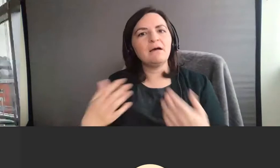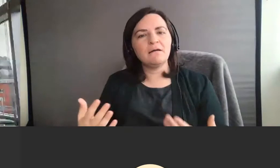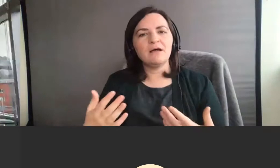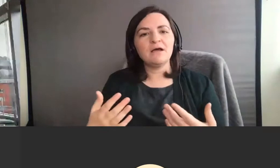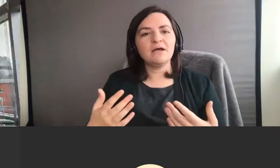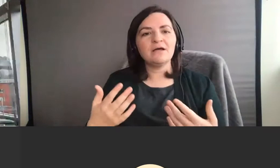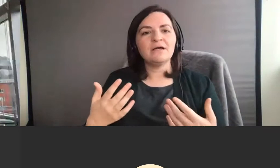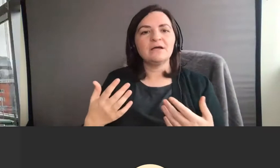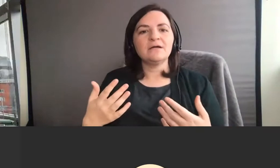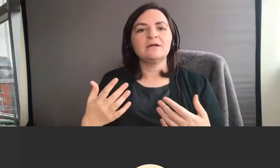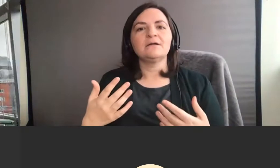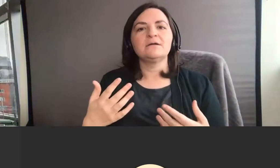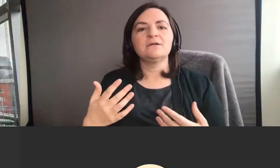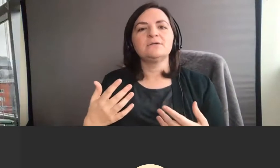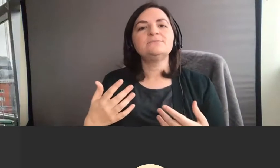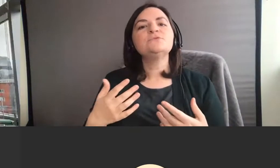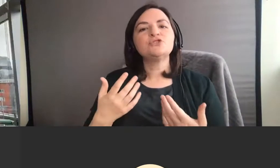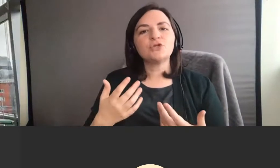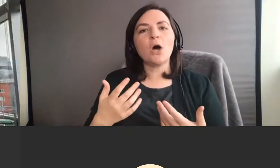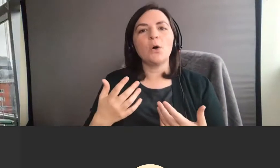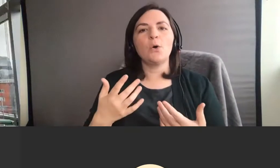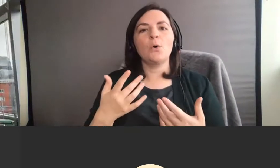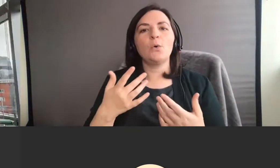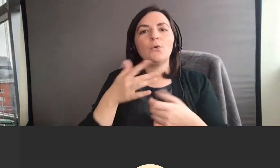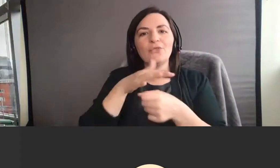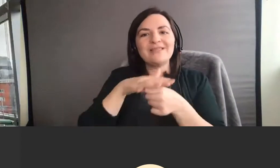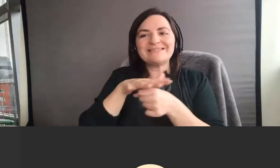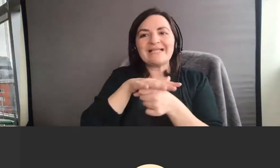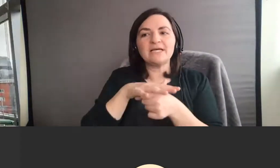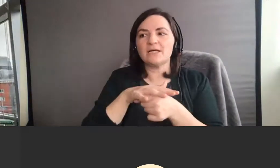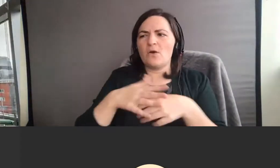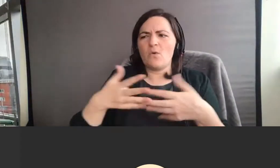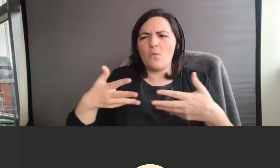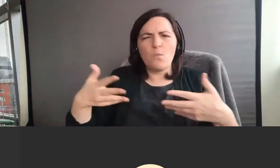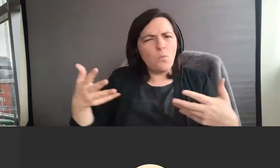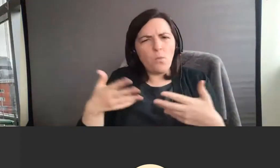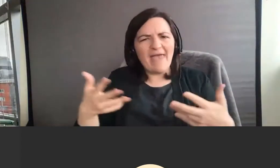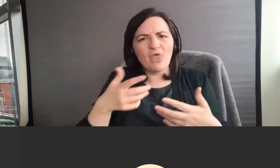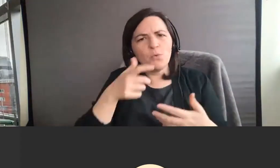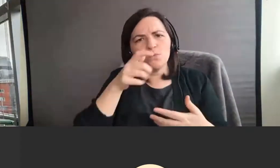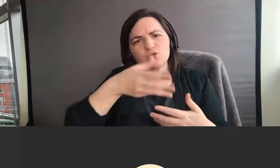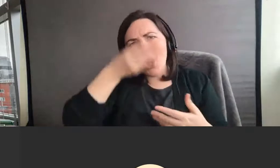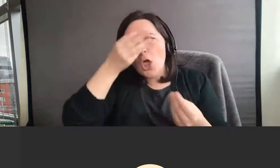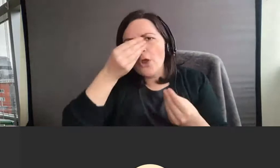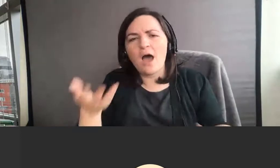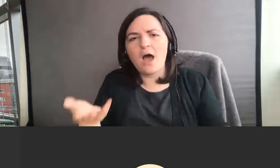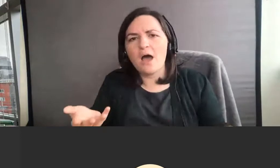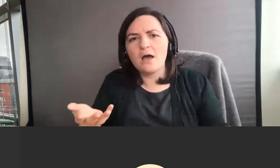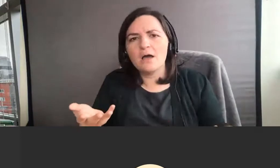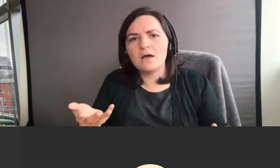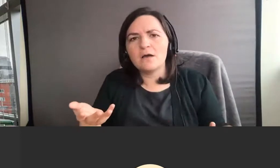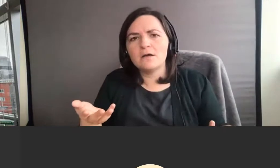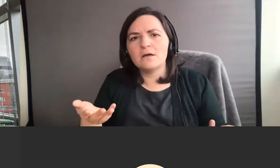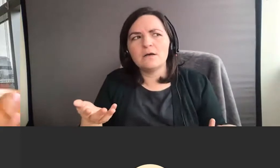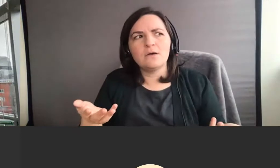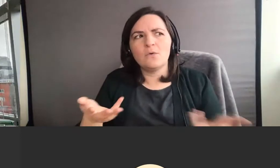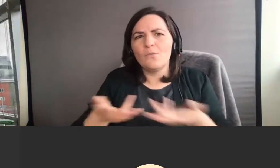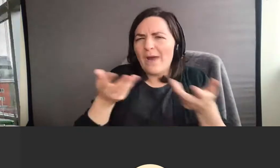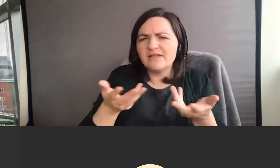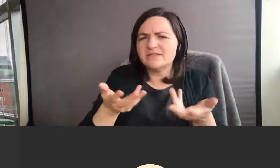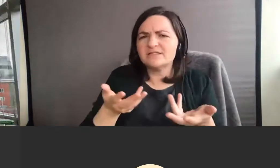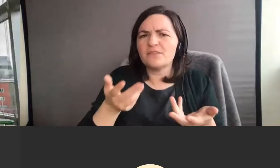is basically where the learners are that you're thinking about. The school or the college or the nursery, where